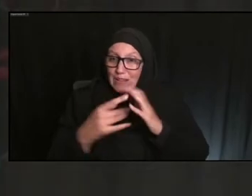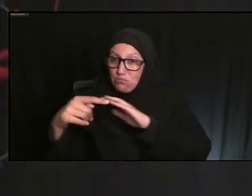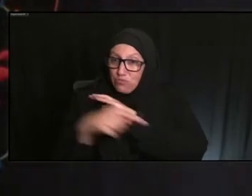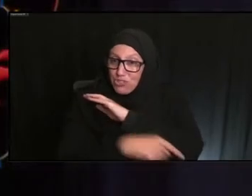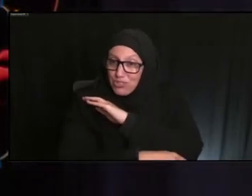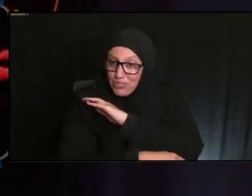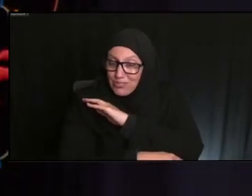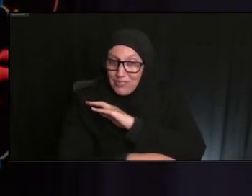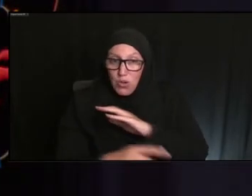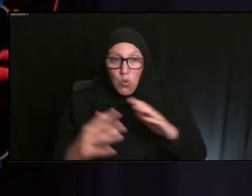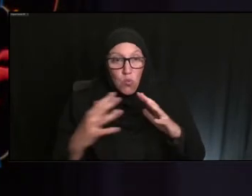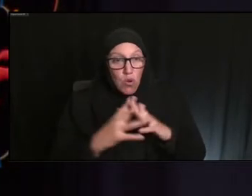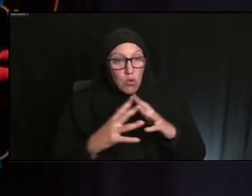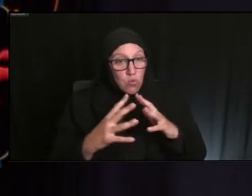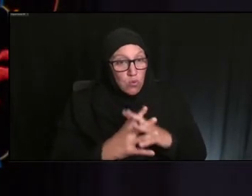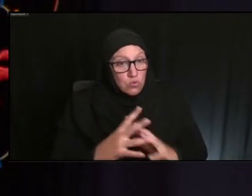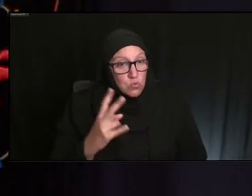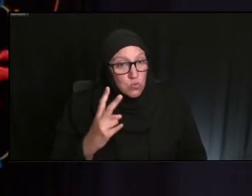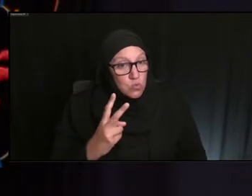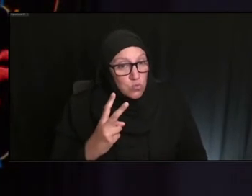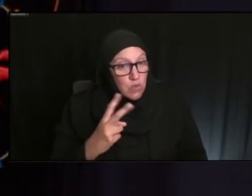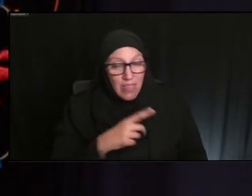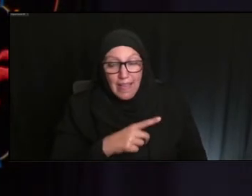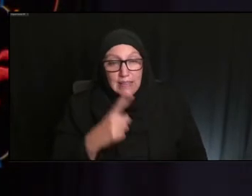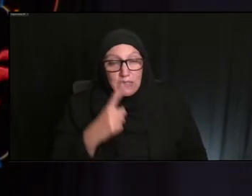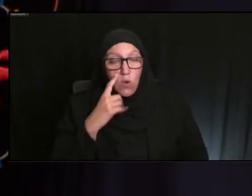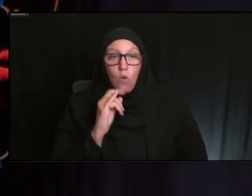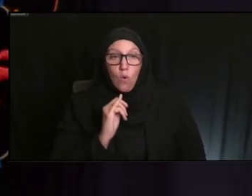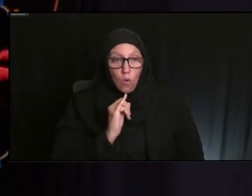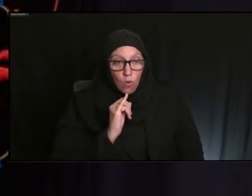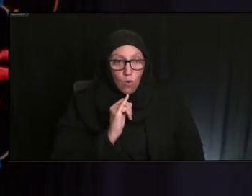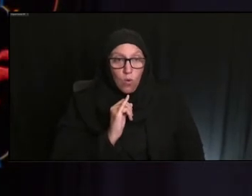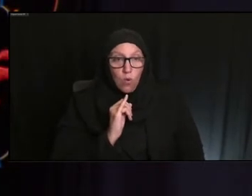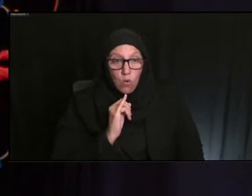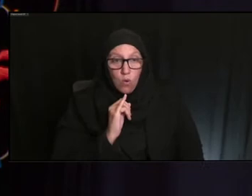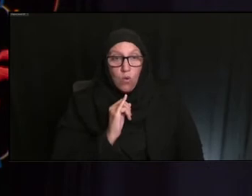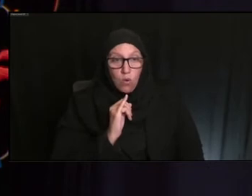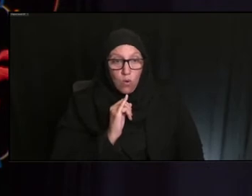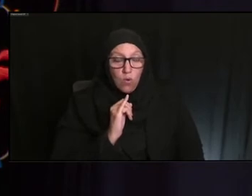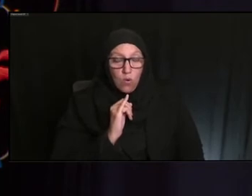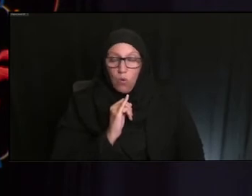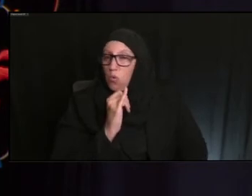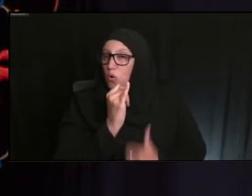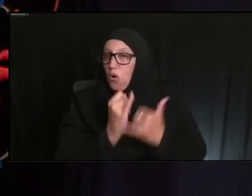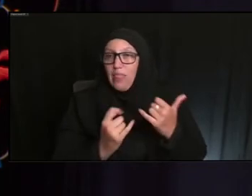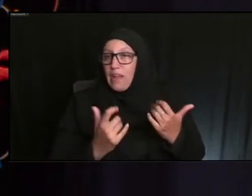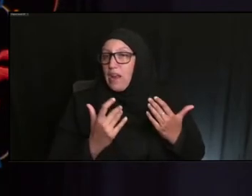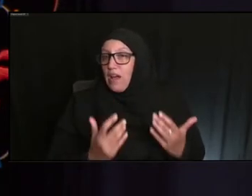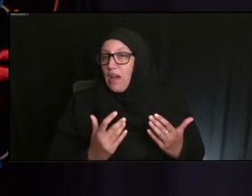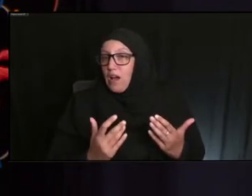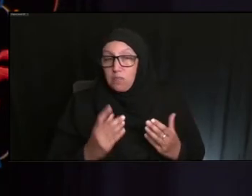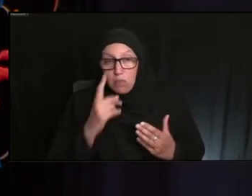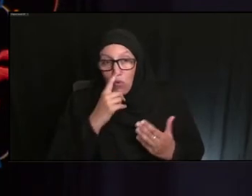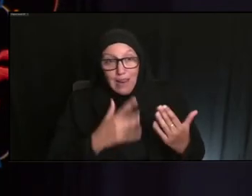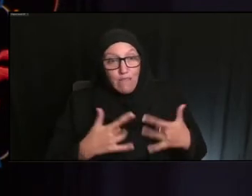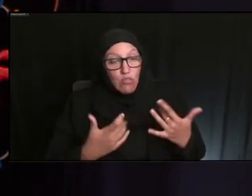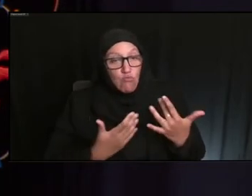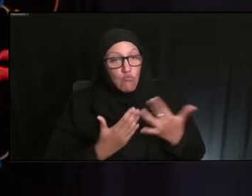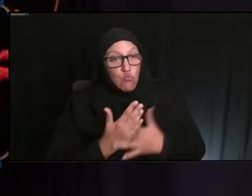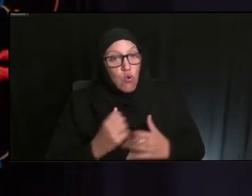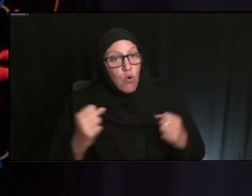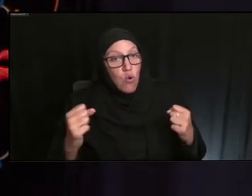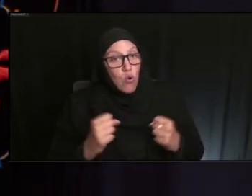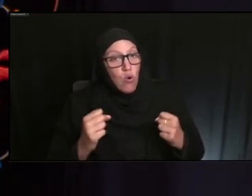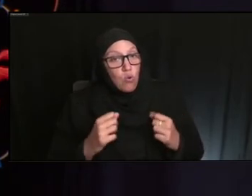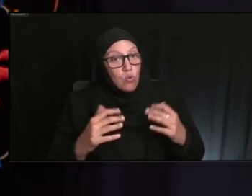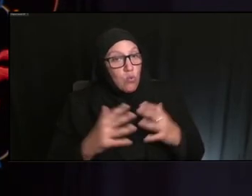they saw things we didn't see. Those that even lived during the Cold War, which was a terrifying time,